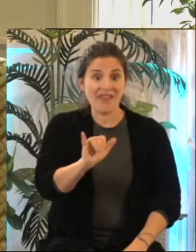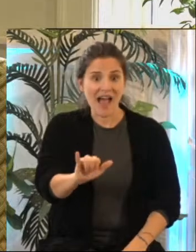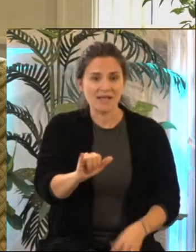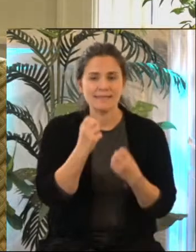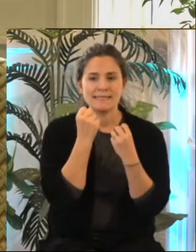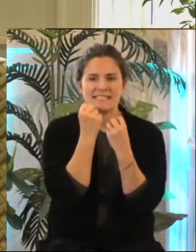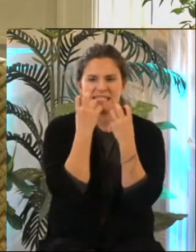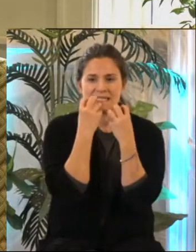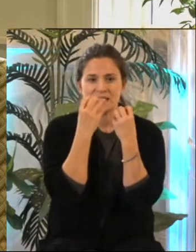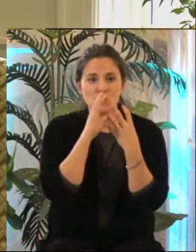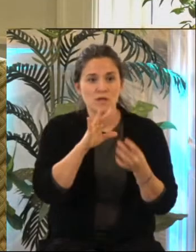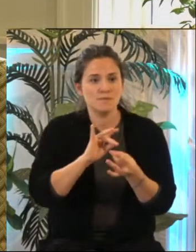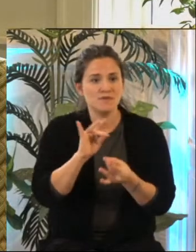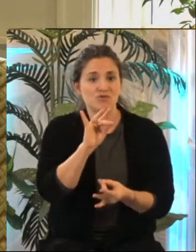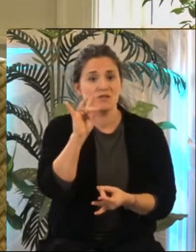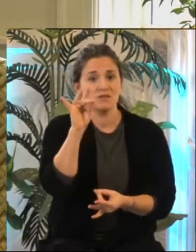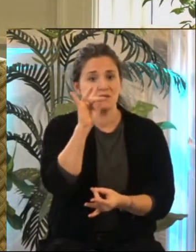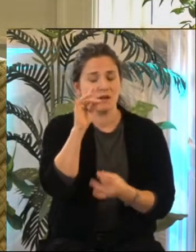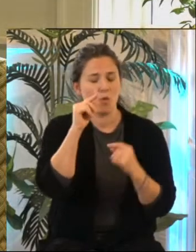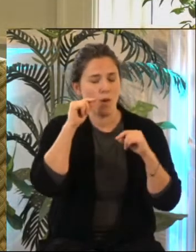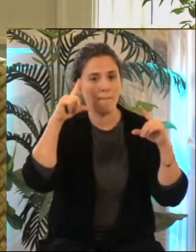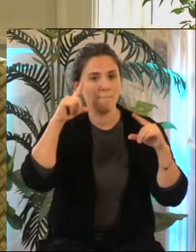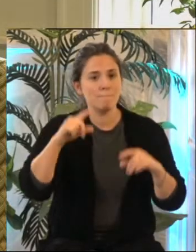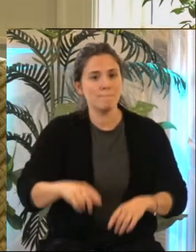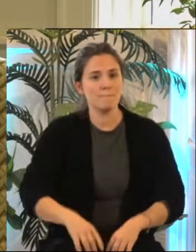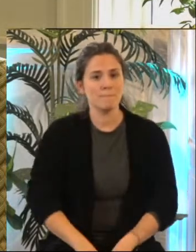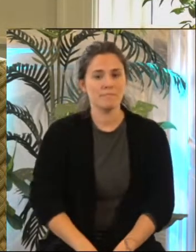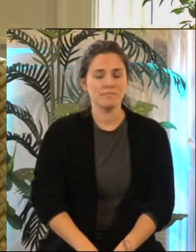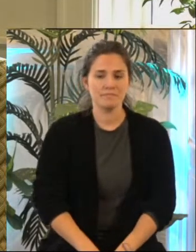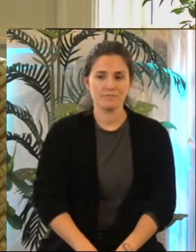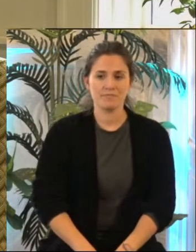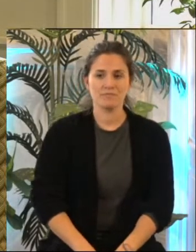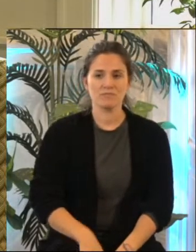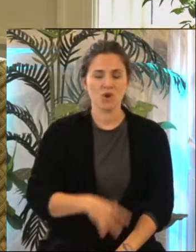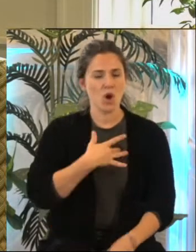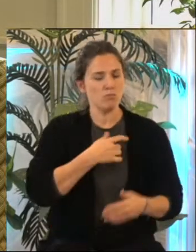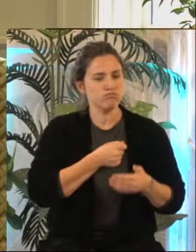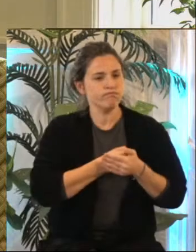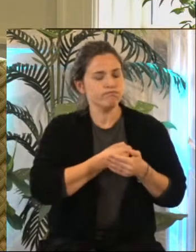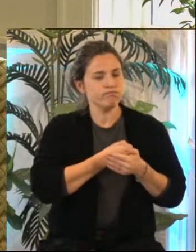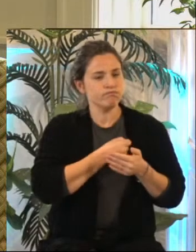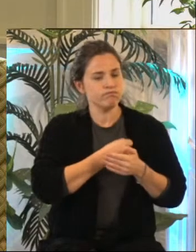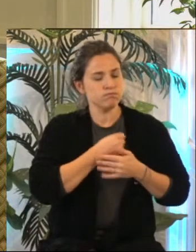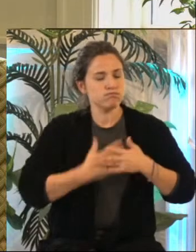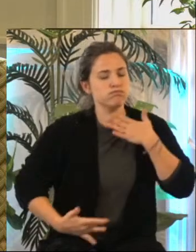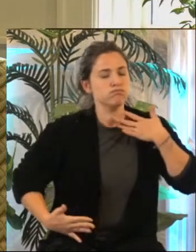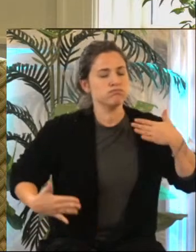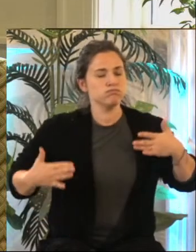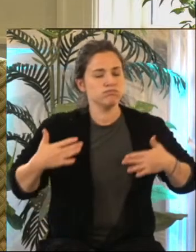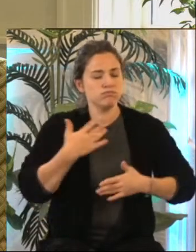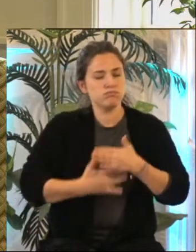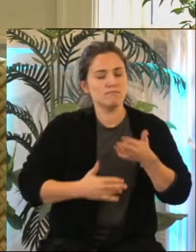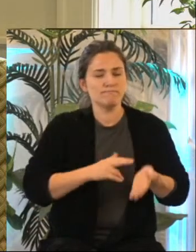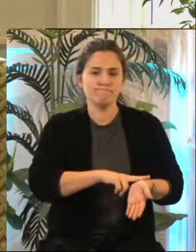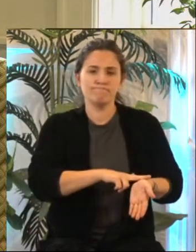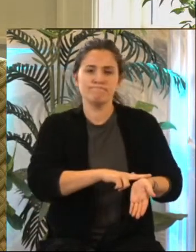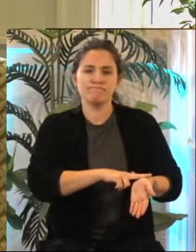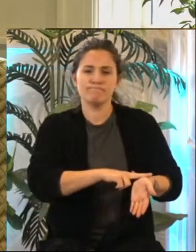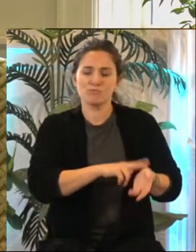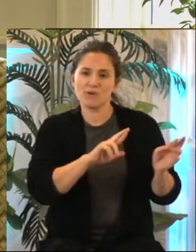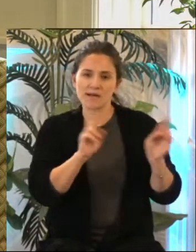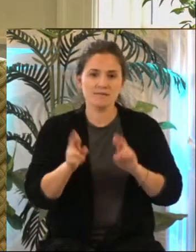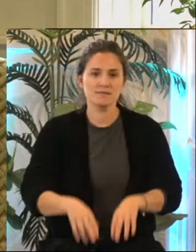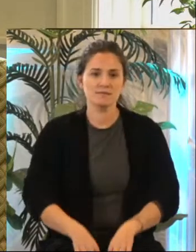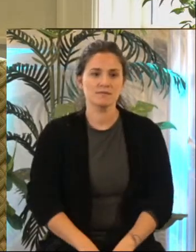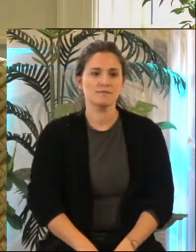that bring our spirits alive. They get our heart pumping. They get our bodies moving. So music and